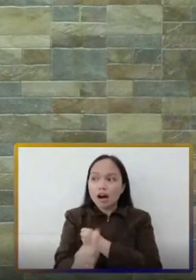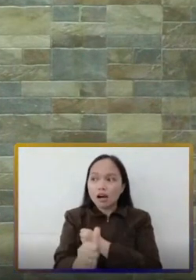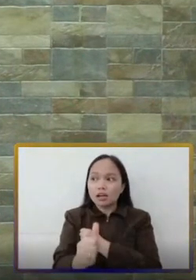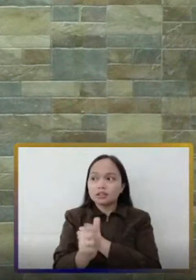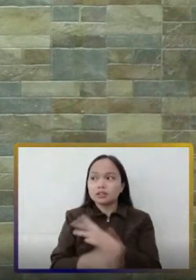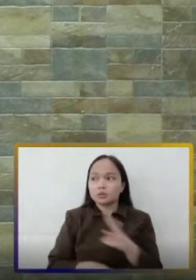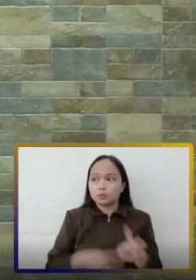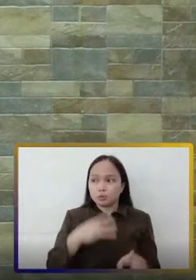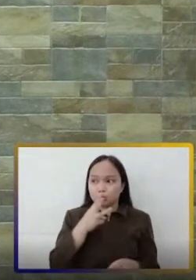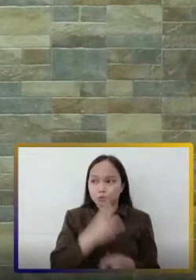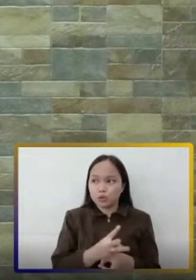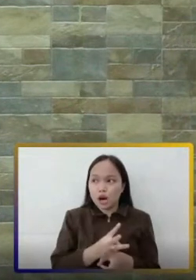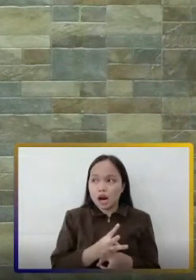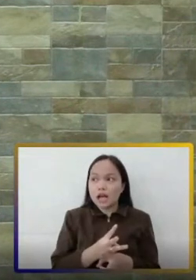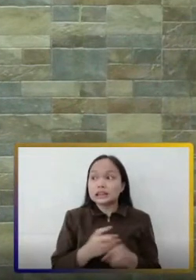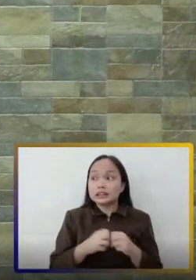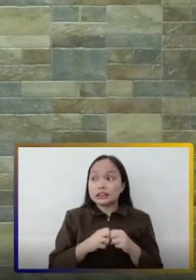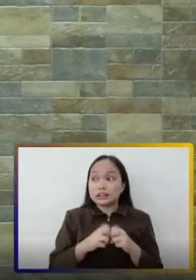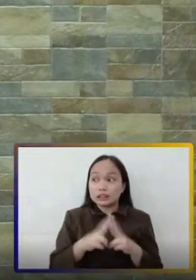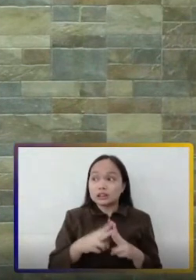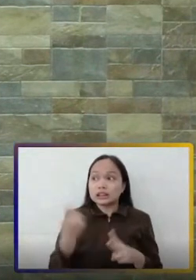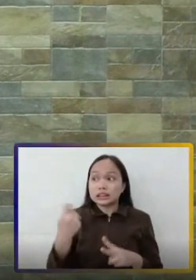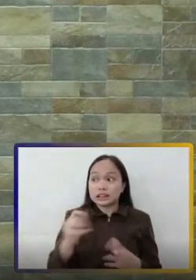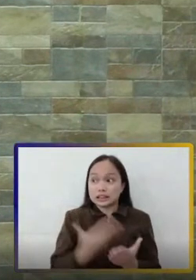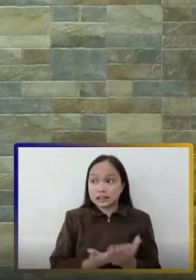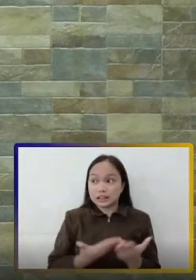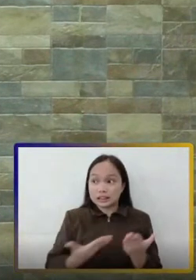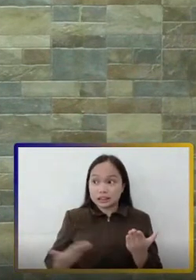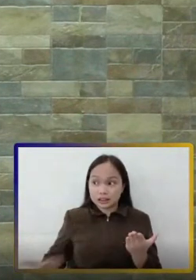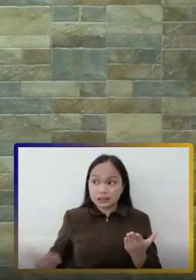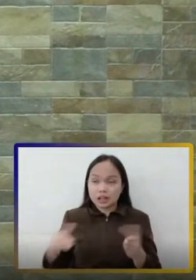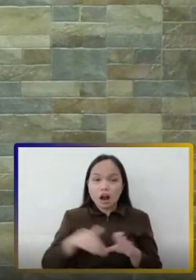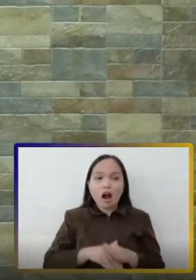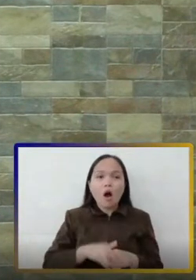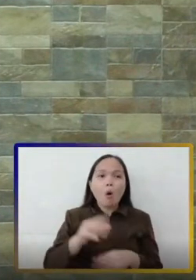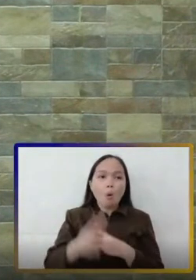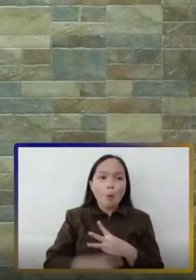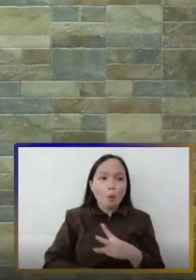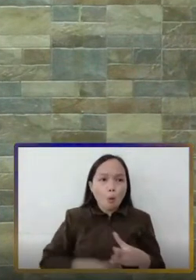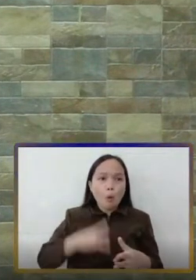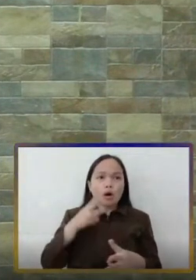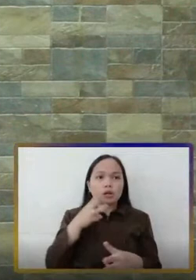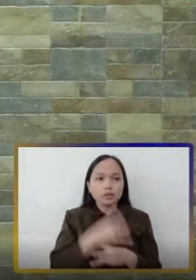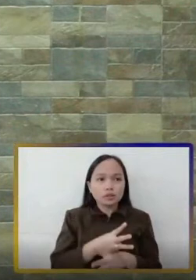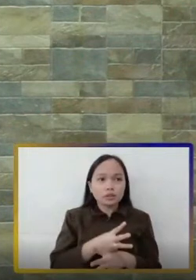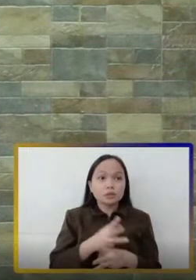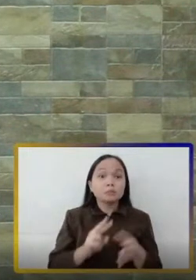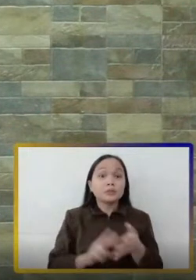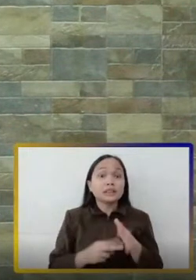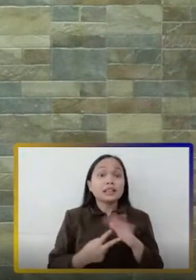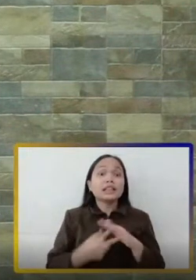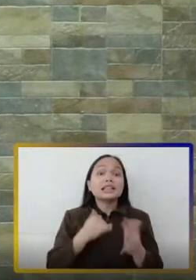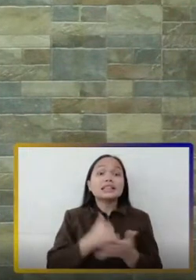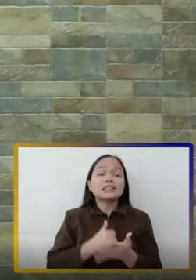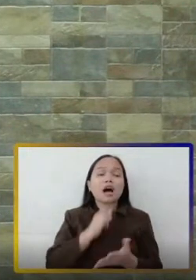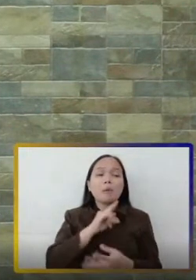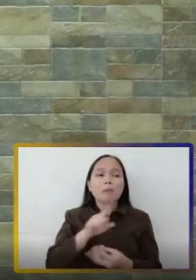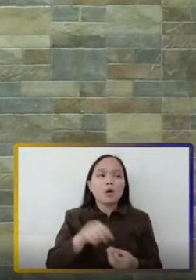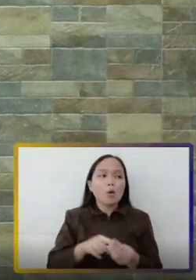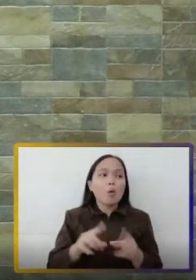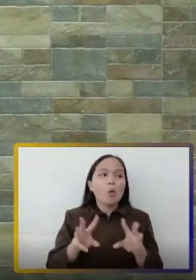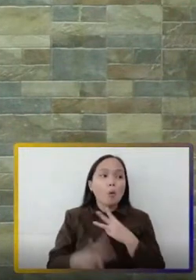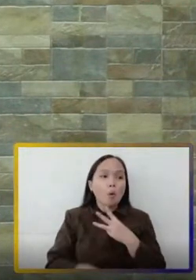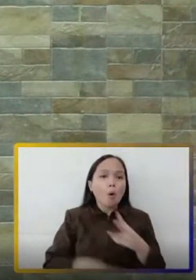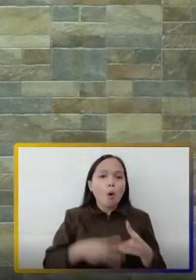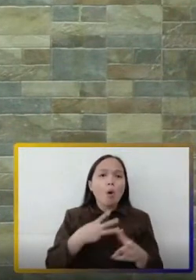world, neither the things that are in the world. So it's about the world system and the things